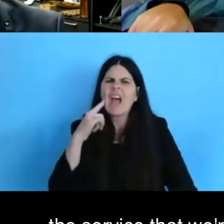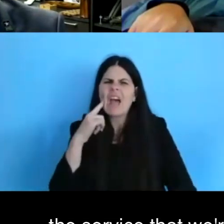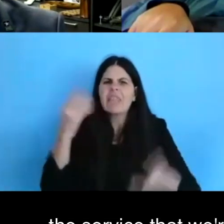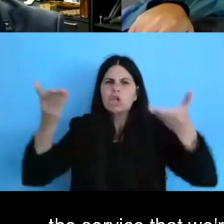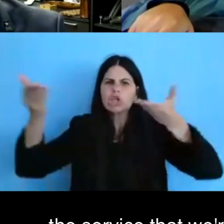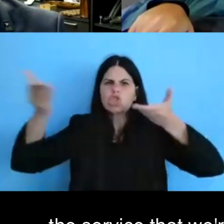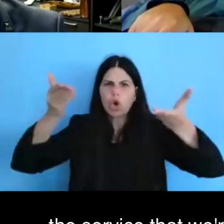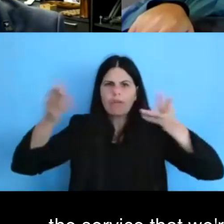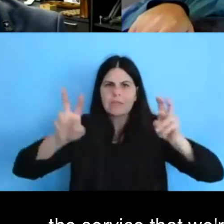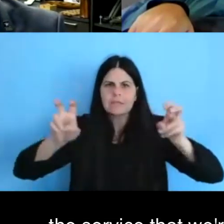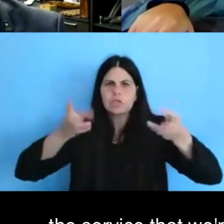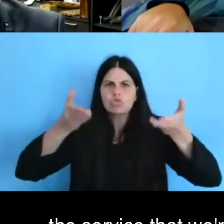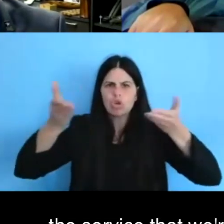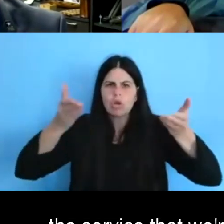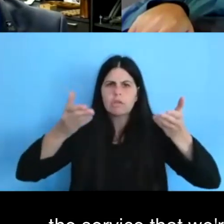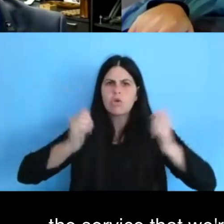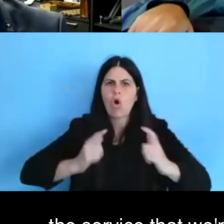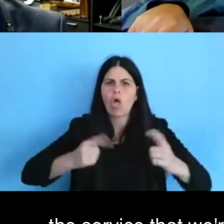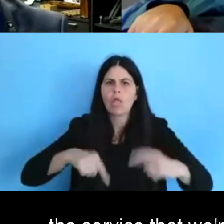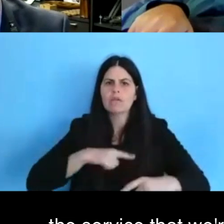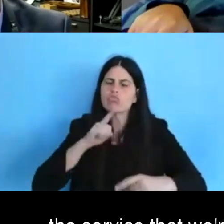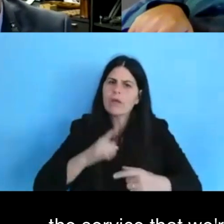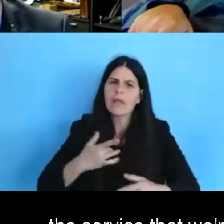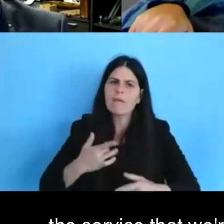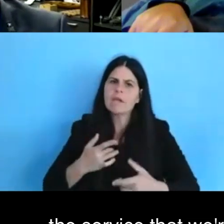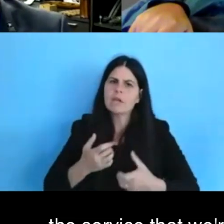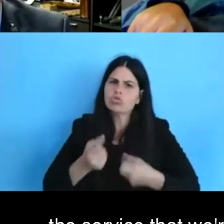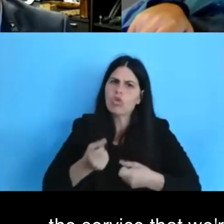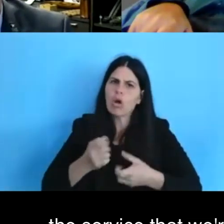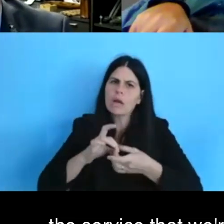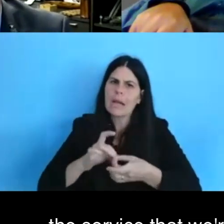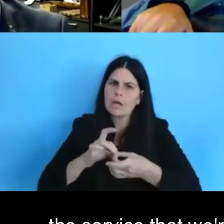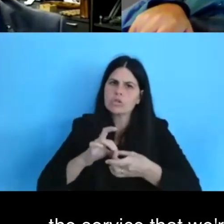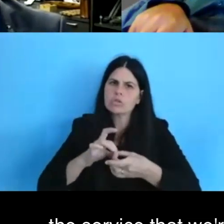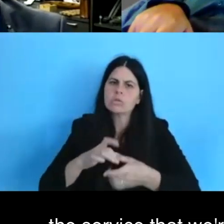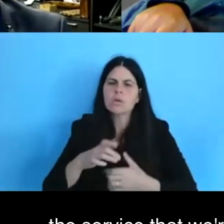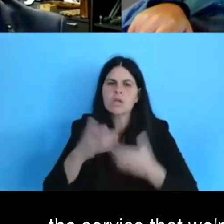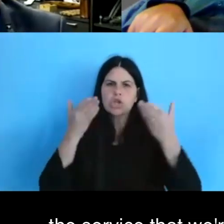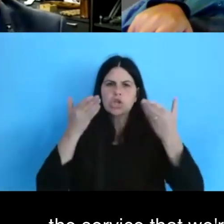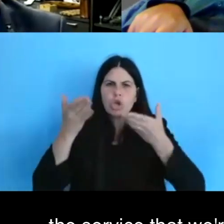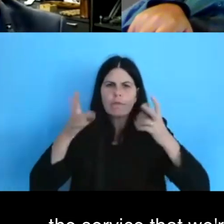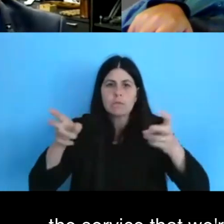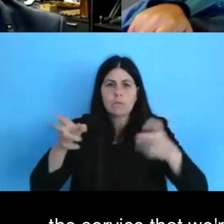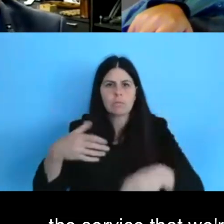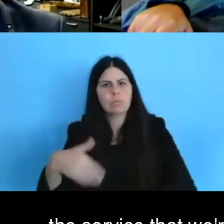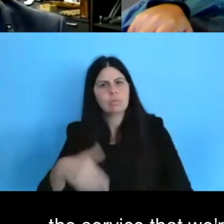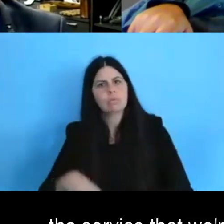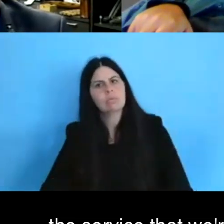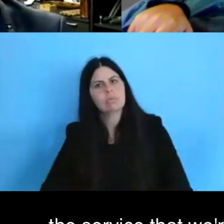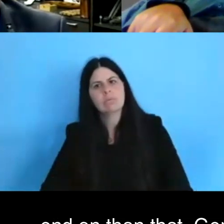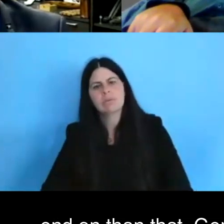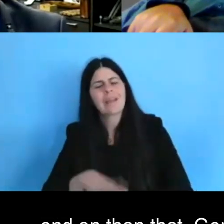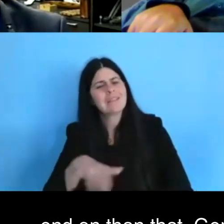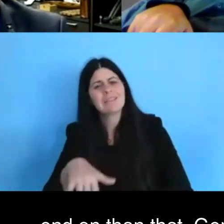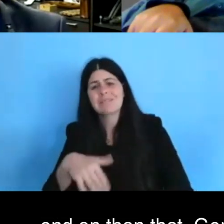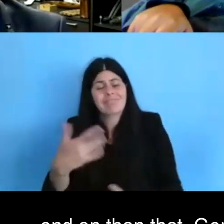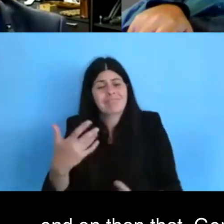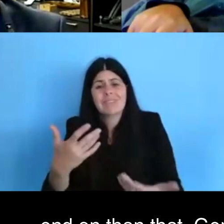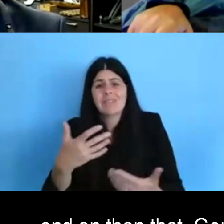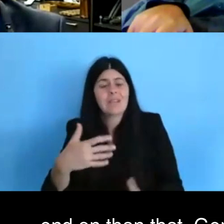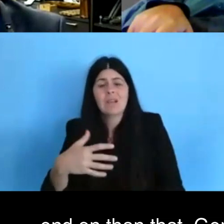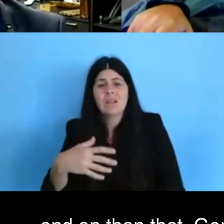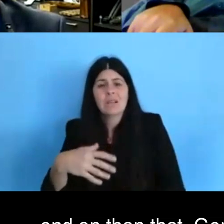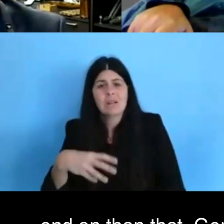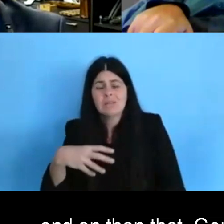connected to ultimately. Well, I think there could not be a better note to end on